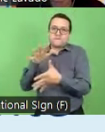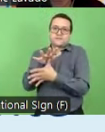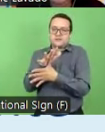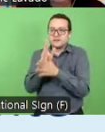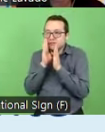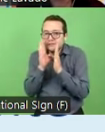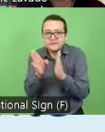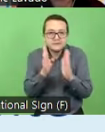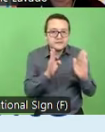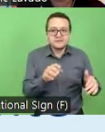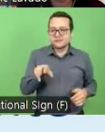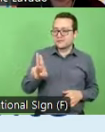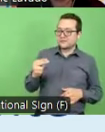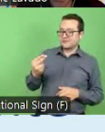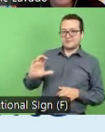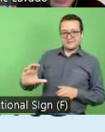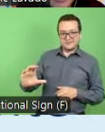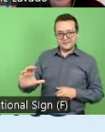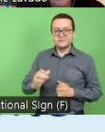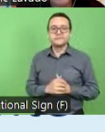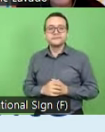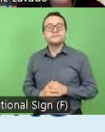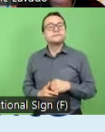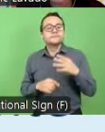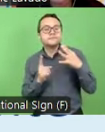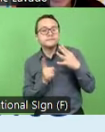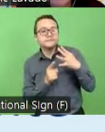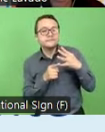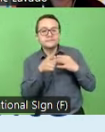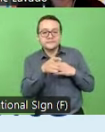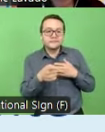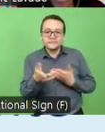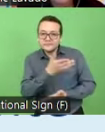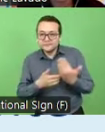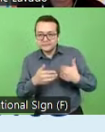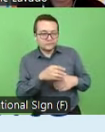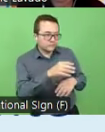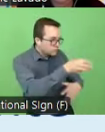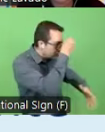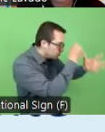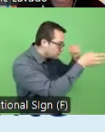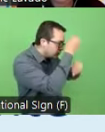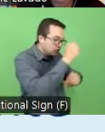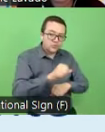Fourth, peer learning matters. Countries in the region can and should learn from each other's experiences